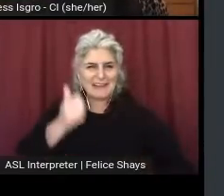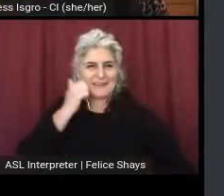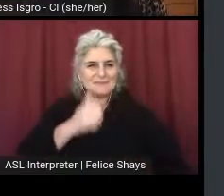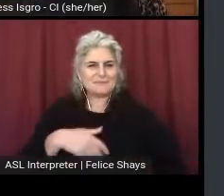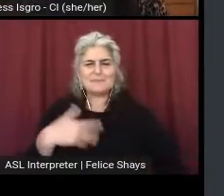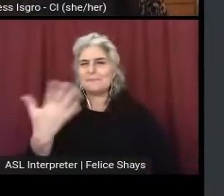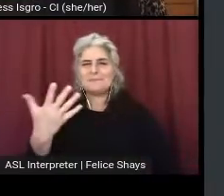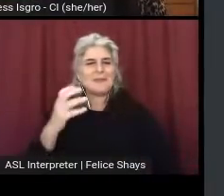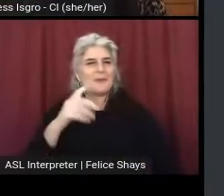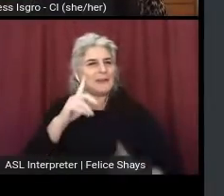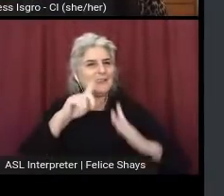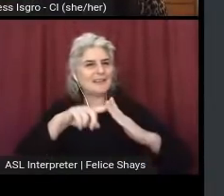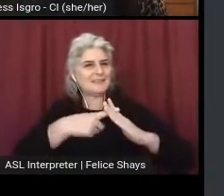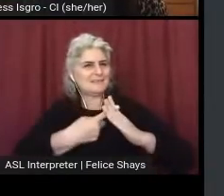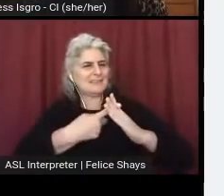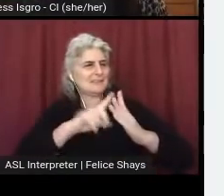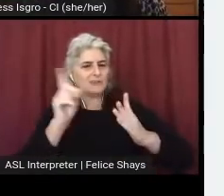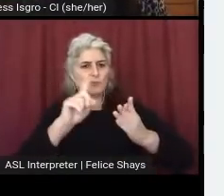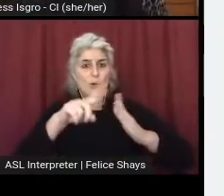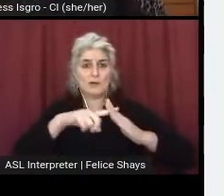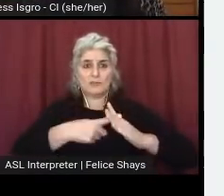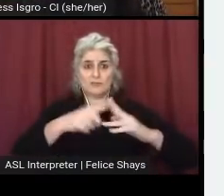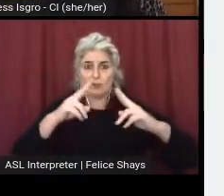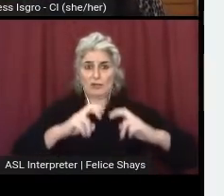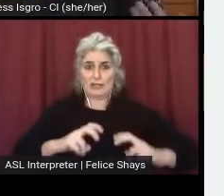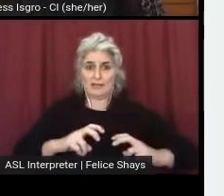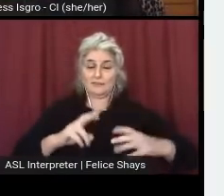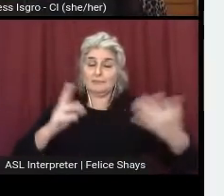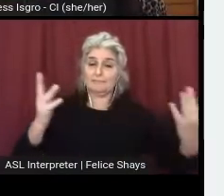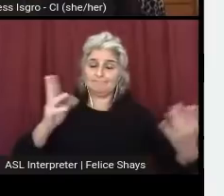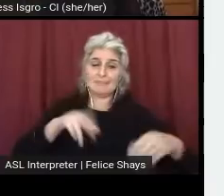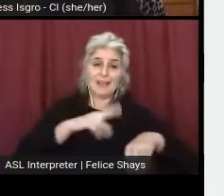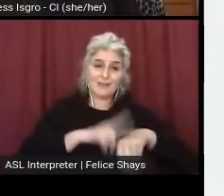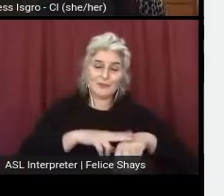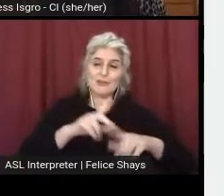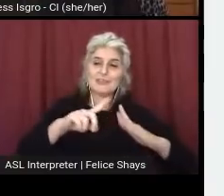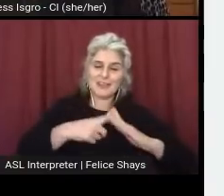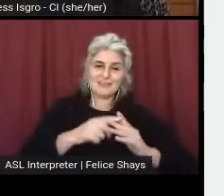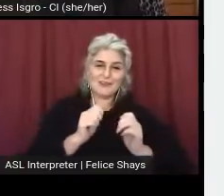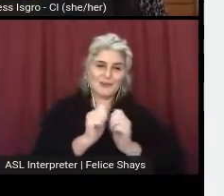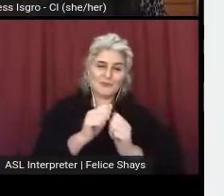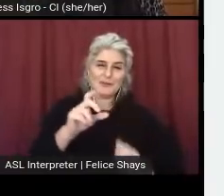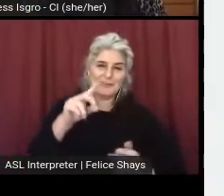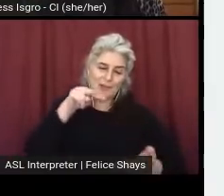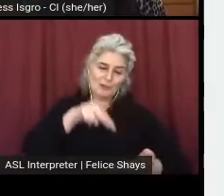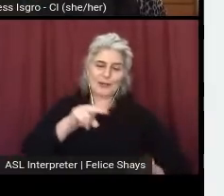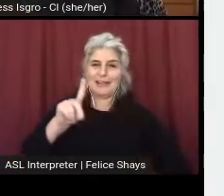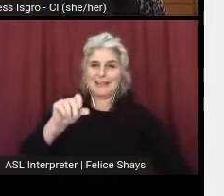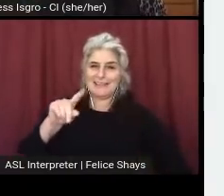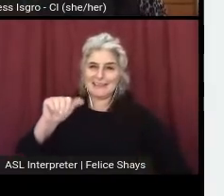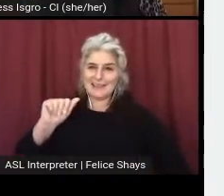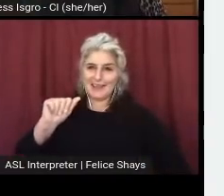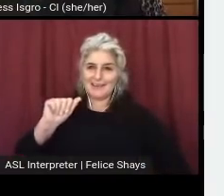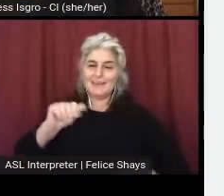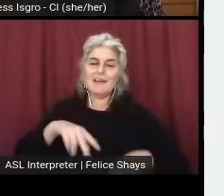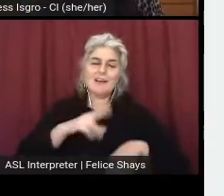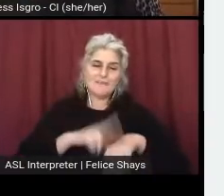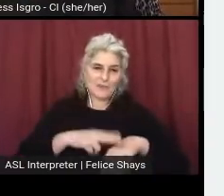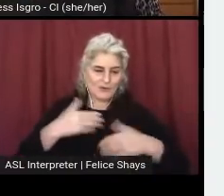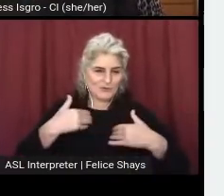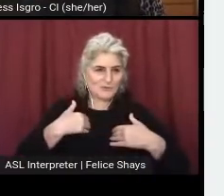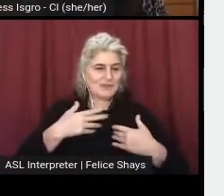So let's talk about where to start analysis. Not surprisingly, I recommend that you start with the data. Sure, there's definitely room for